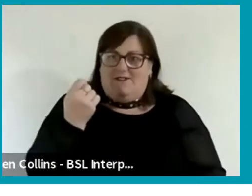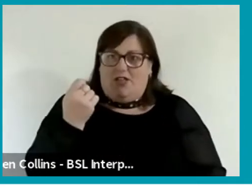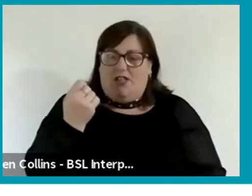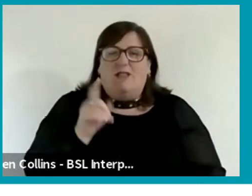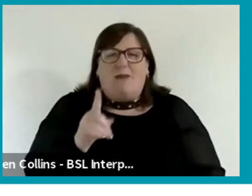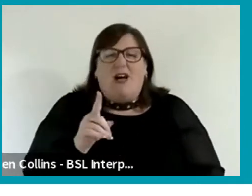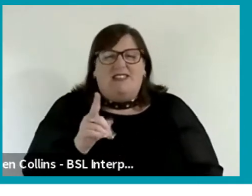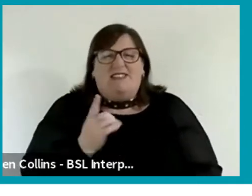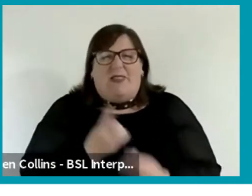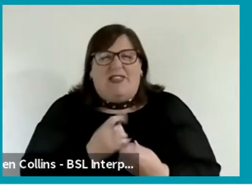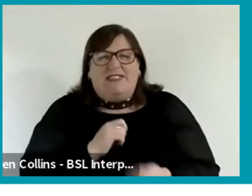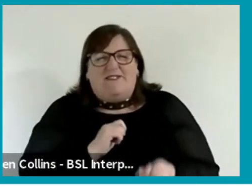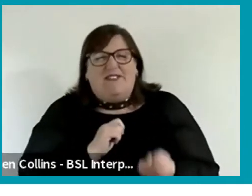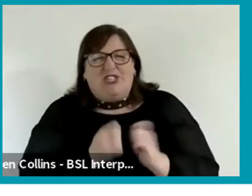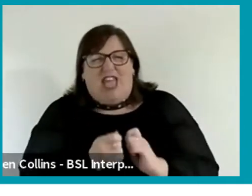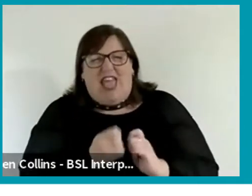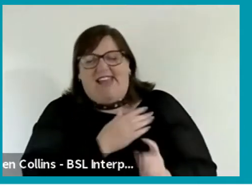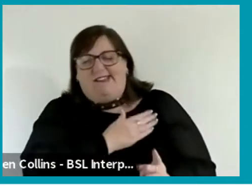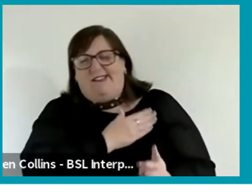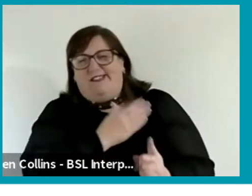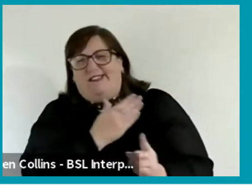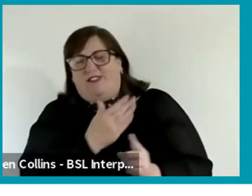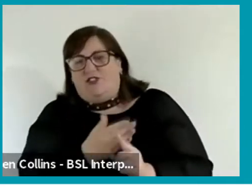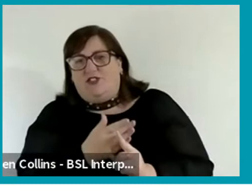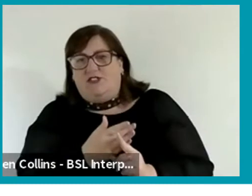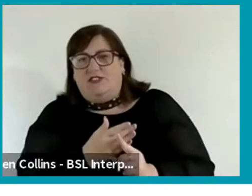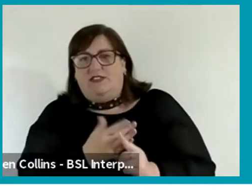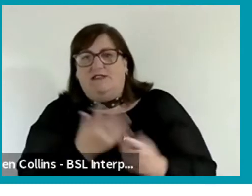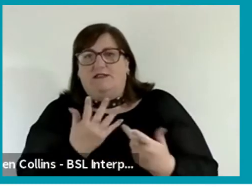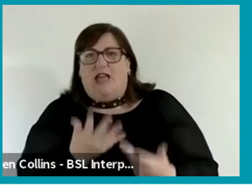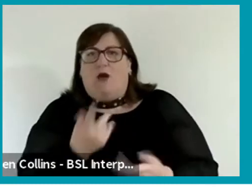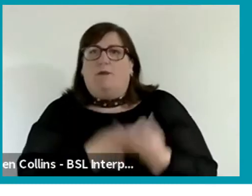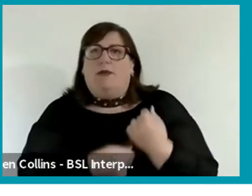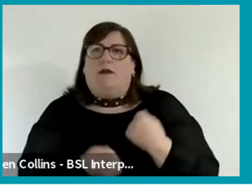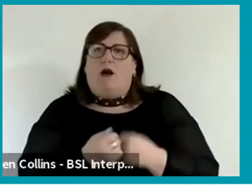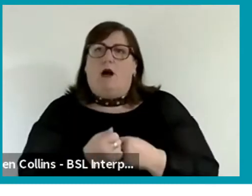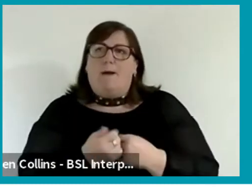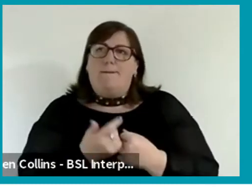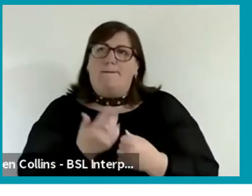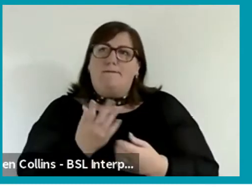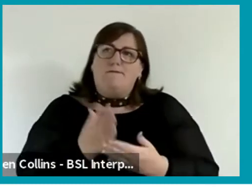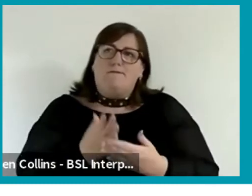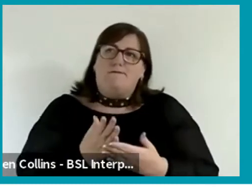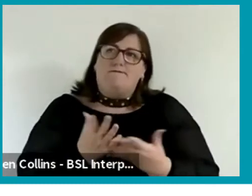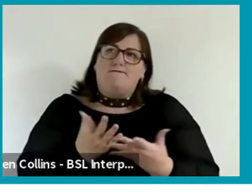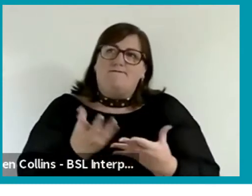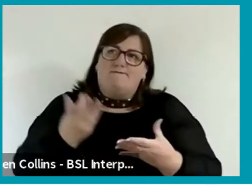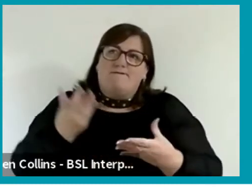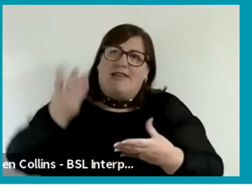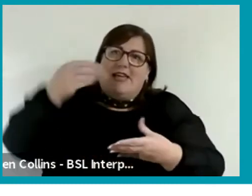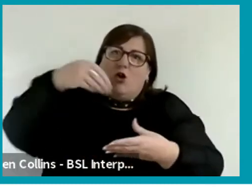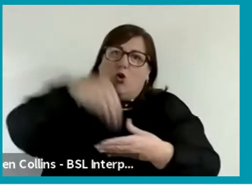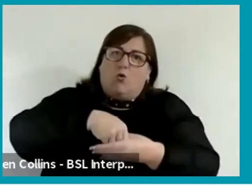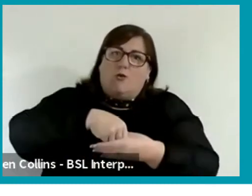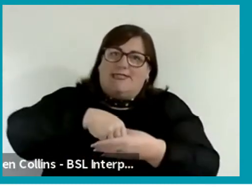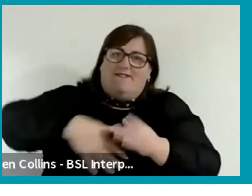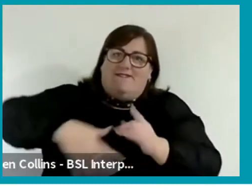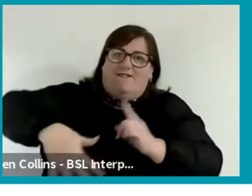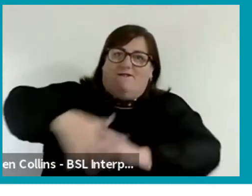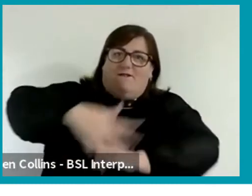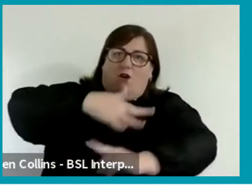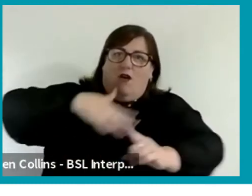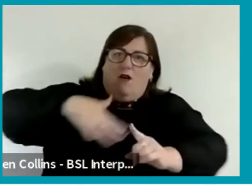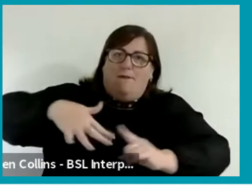when I started. It's a much more inclusive environment. We're very mindful that we want to